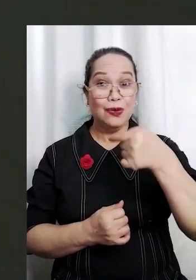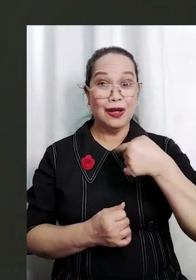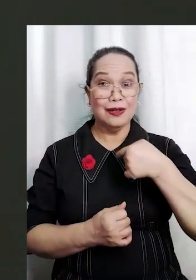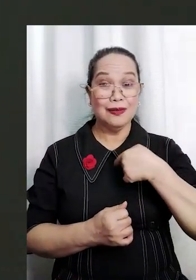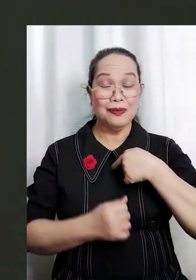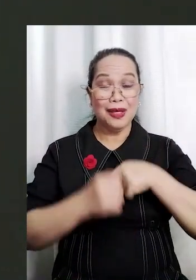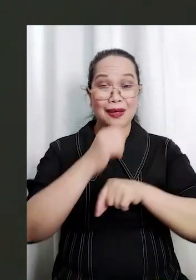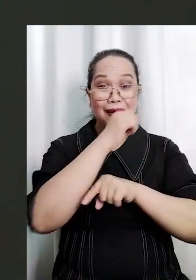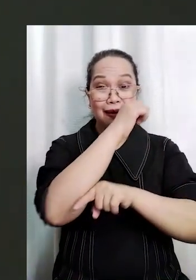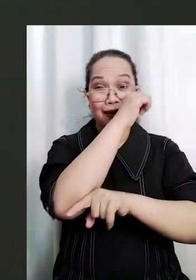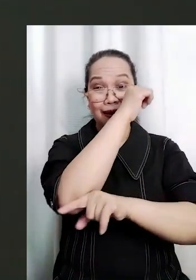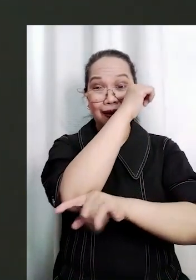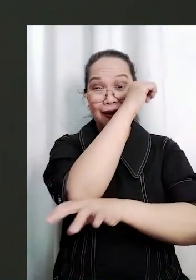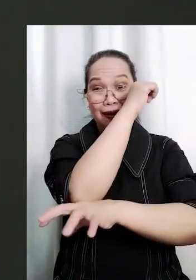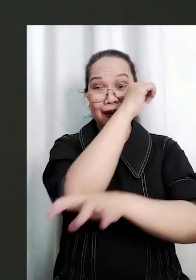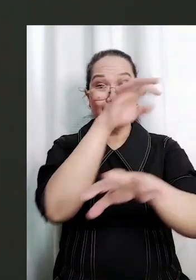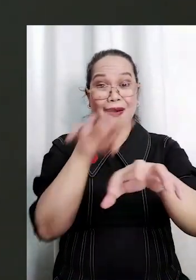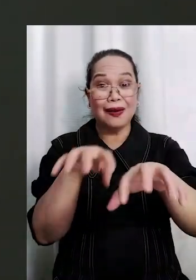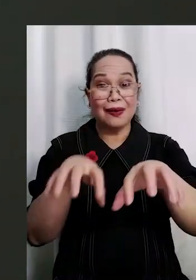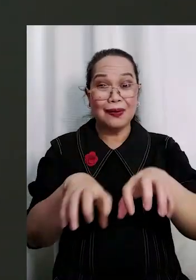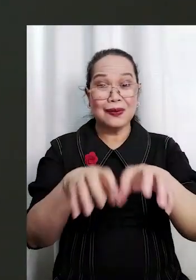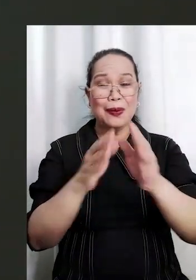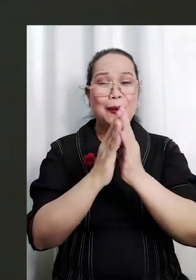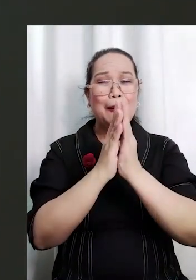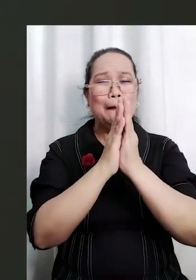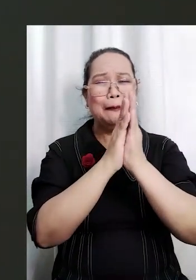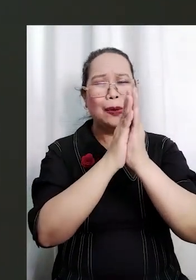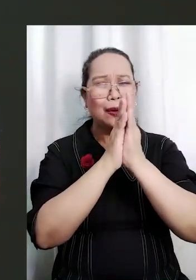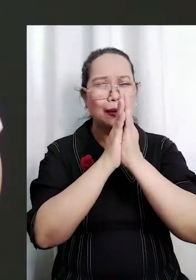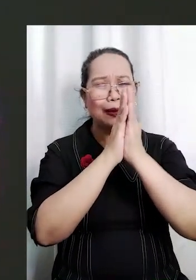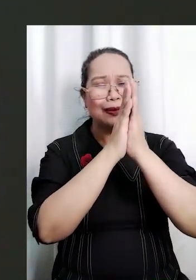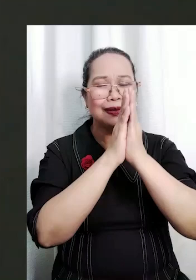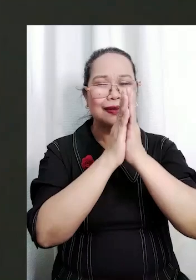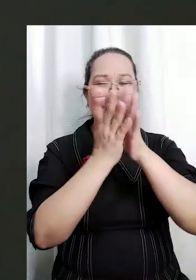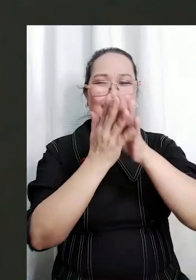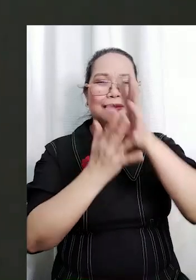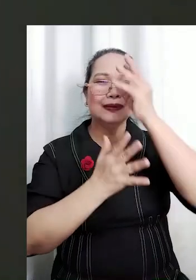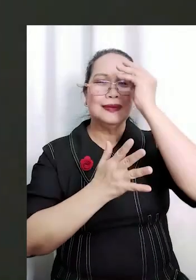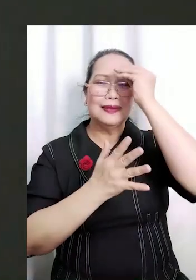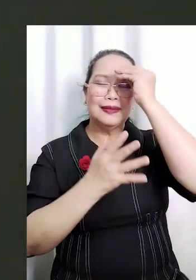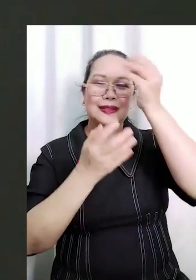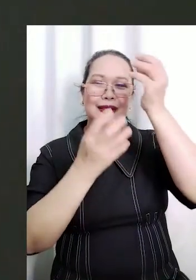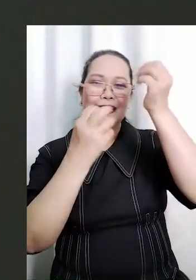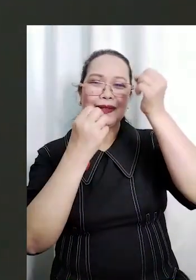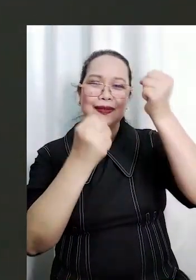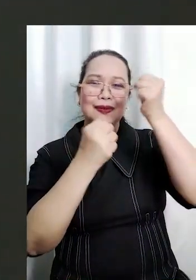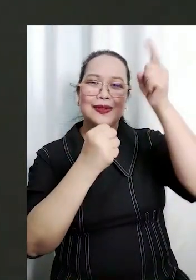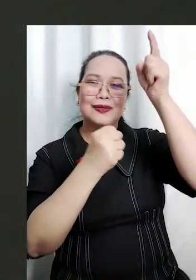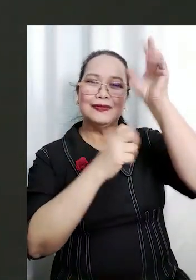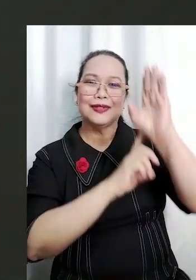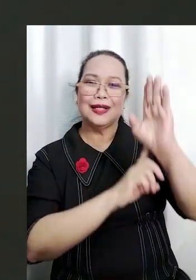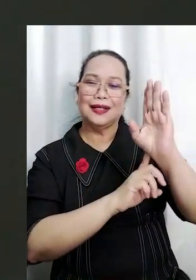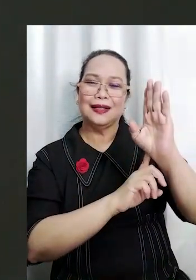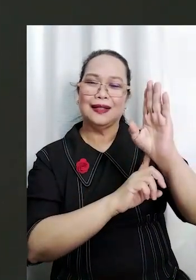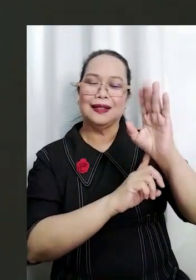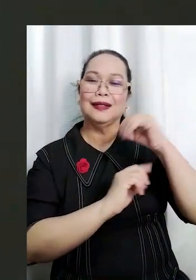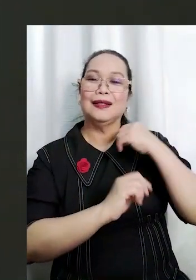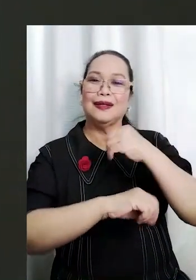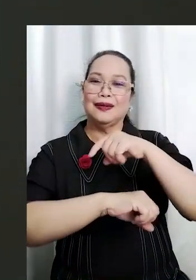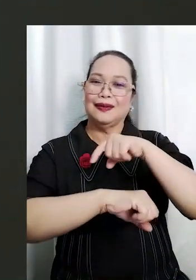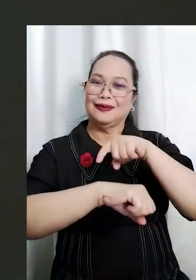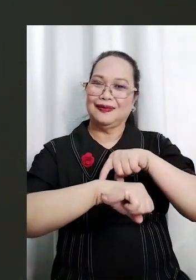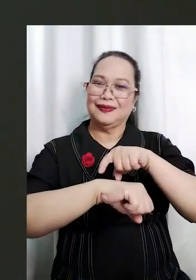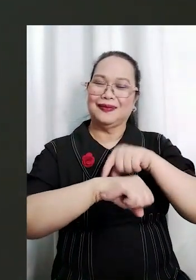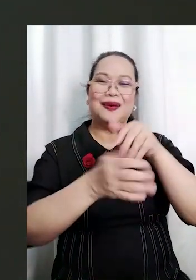rooted in prayer, we learn to seek the strength of God in